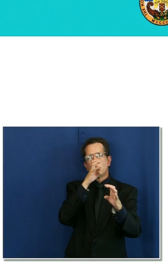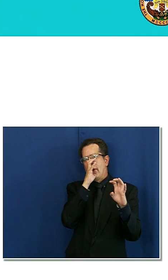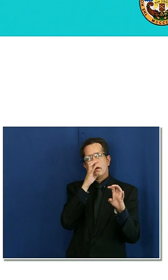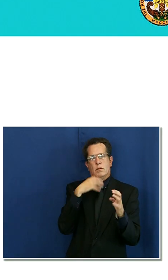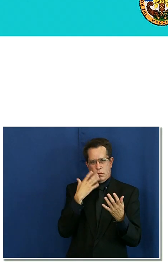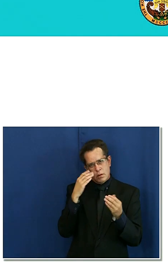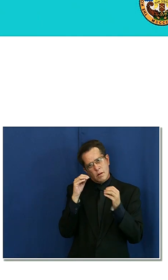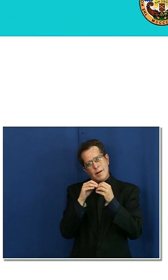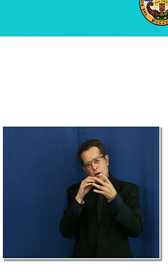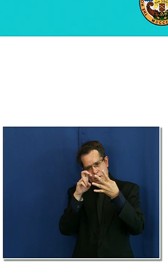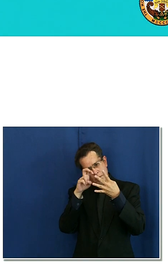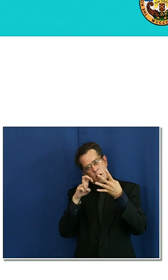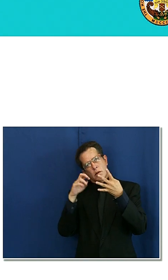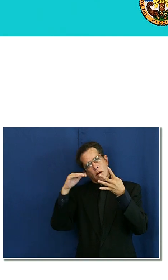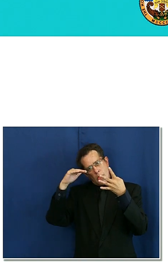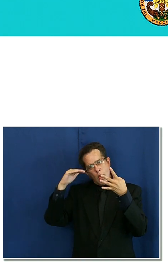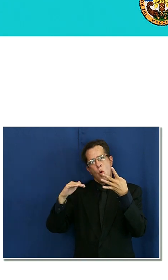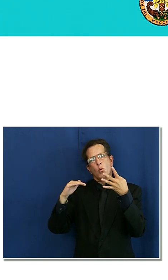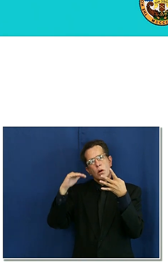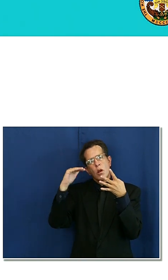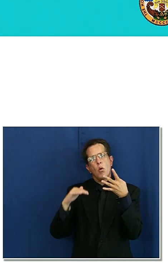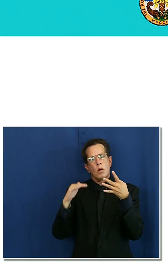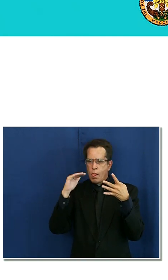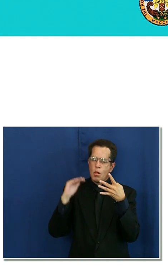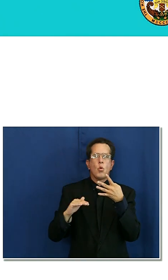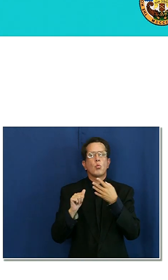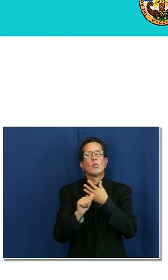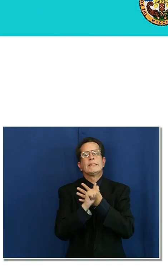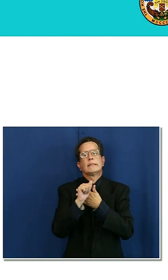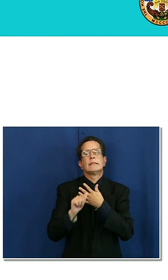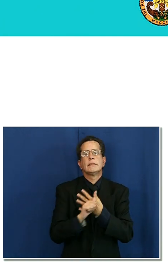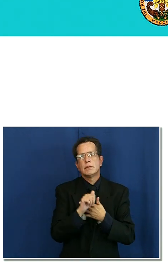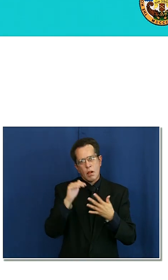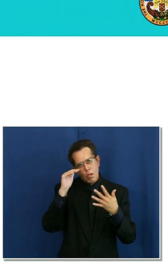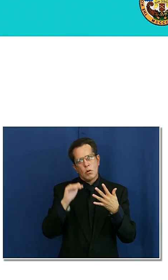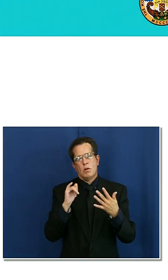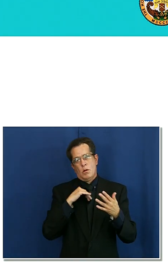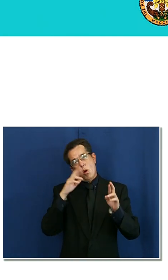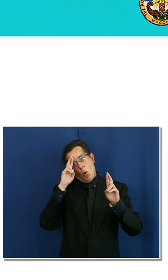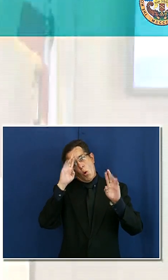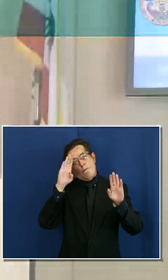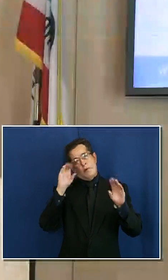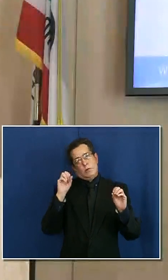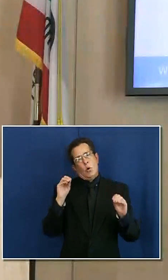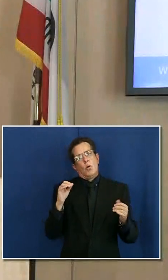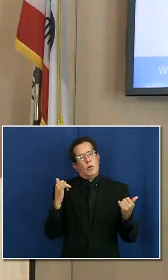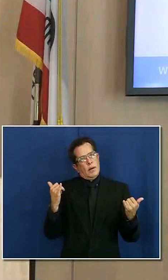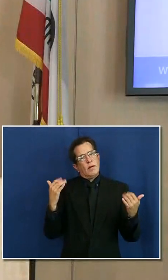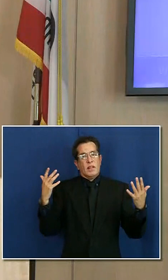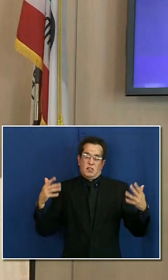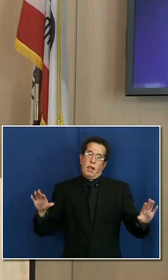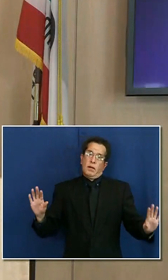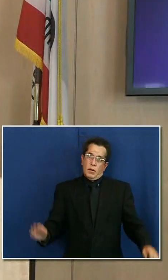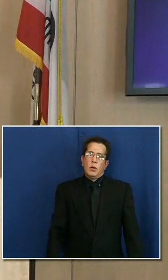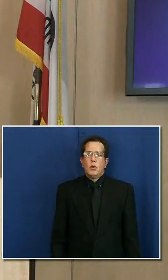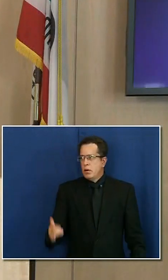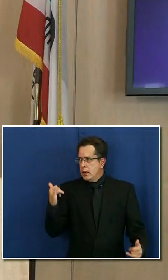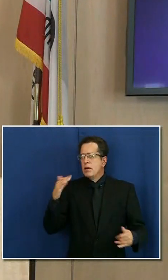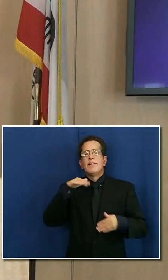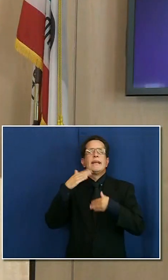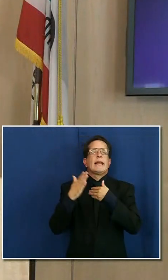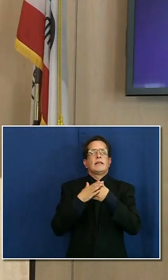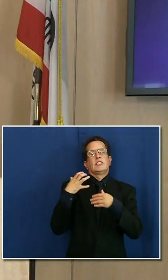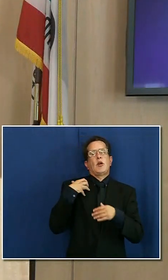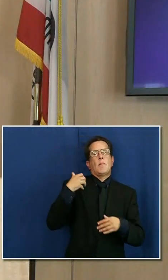to help us move to a lower risk tier. So now, please welcome back to the podium Chairman